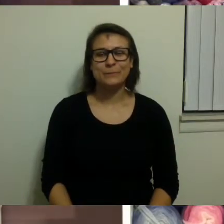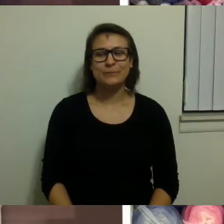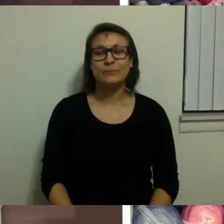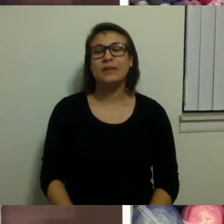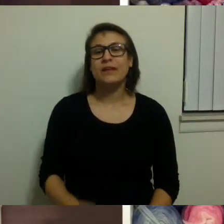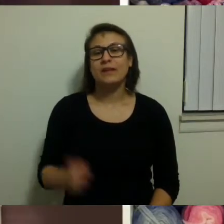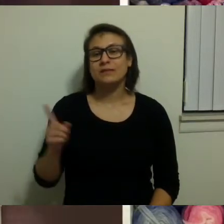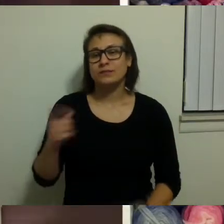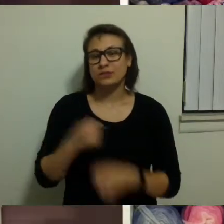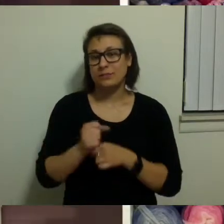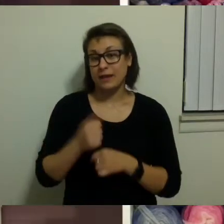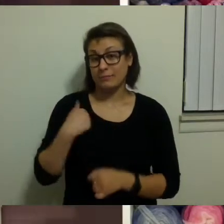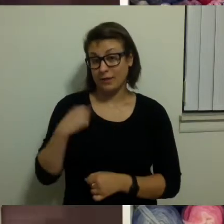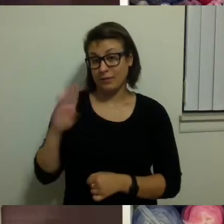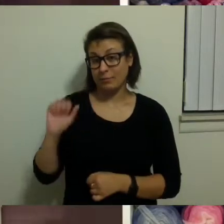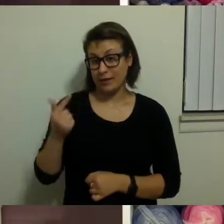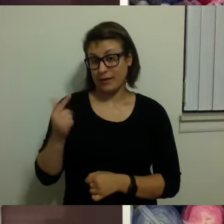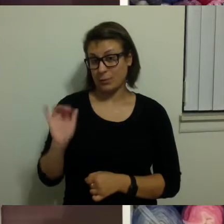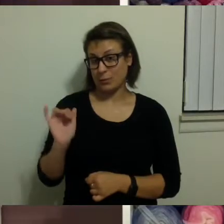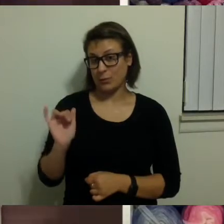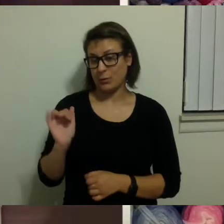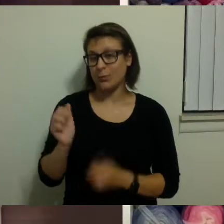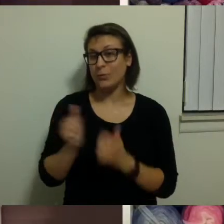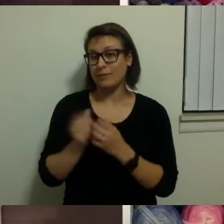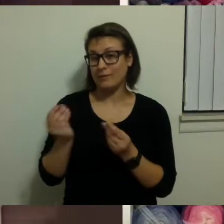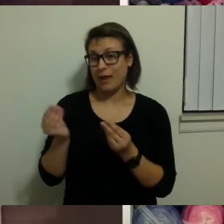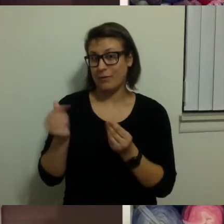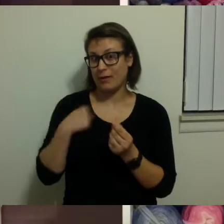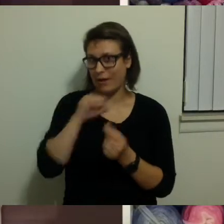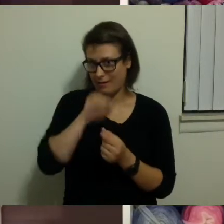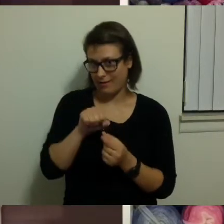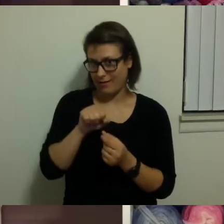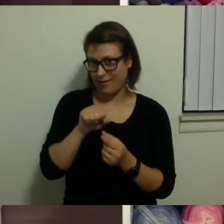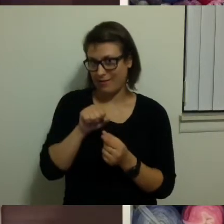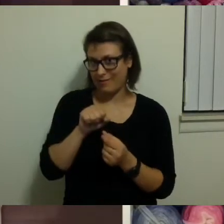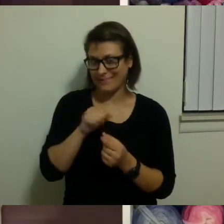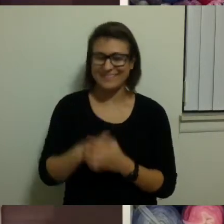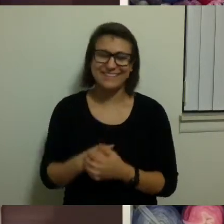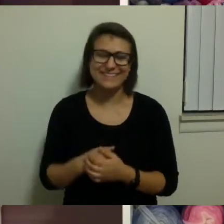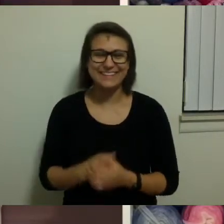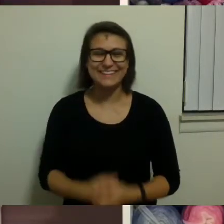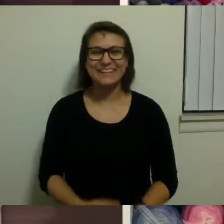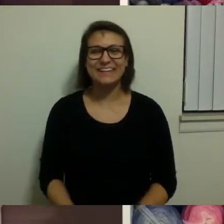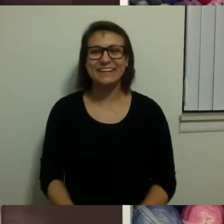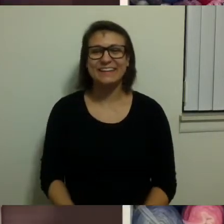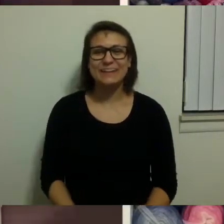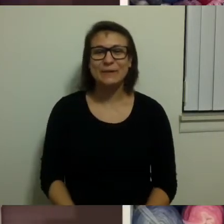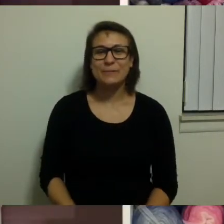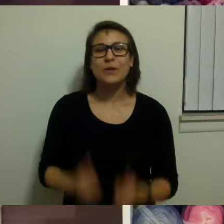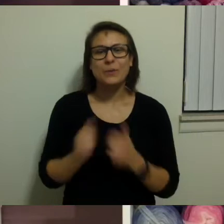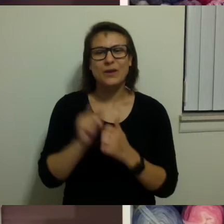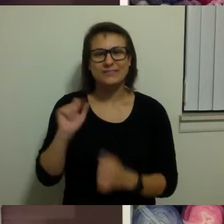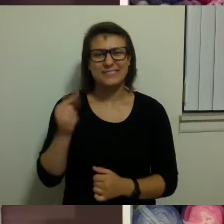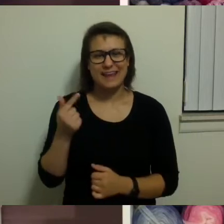And then she made me a bag as well in that fabric that I love. Ooh. With her tag. I